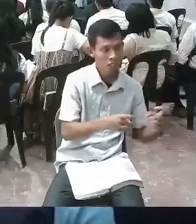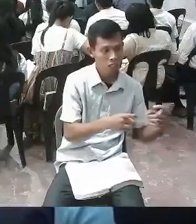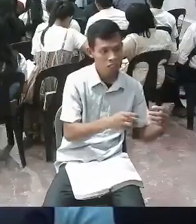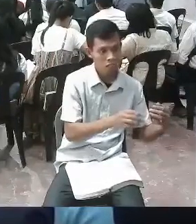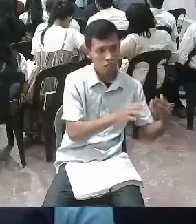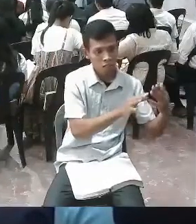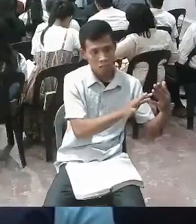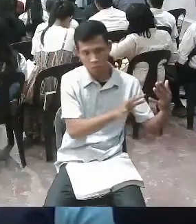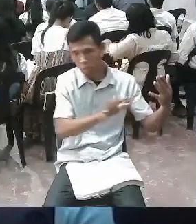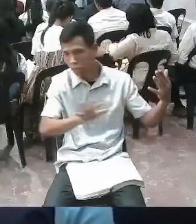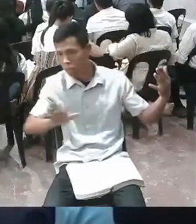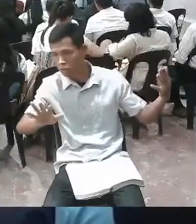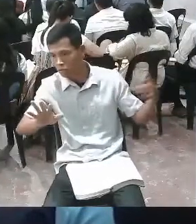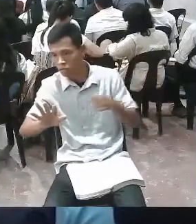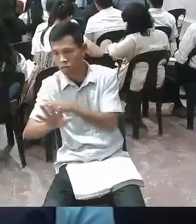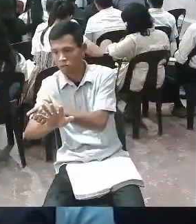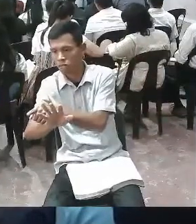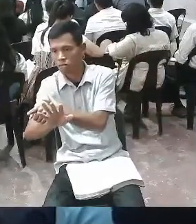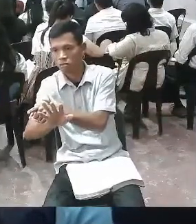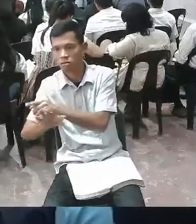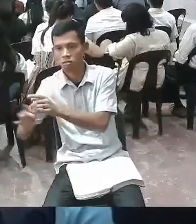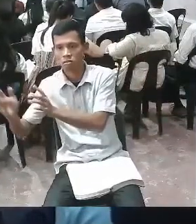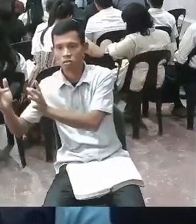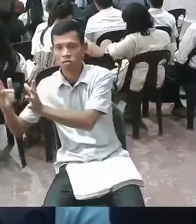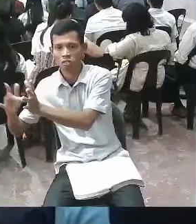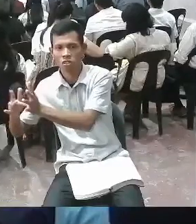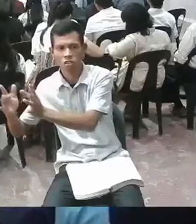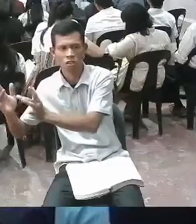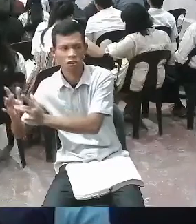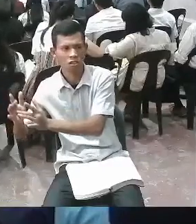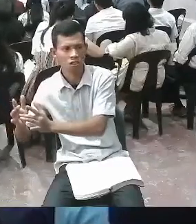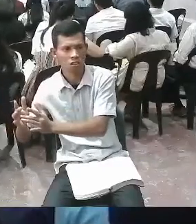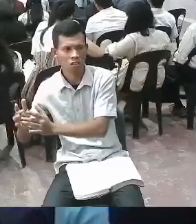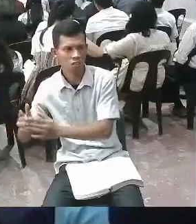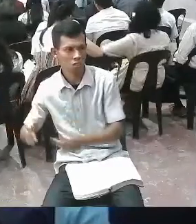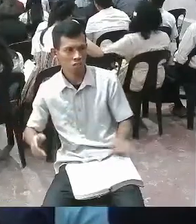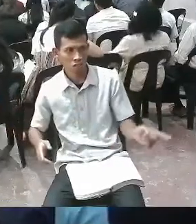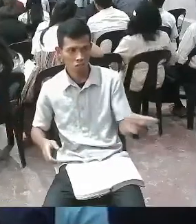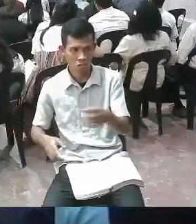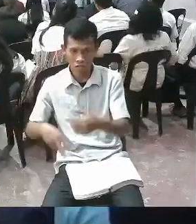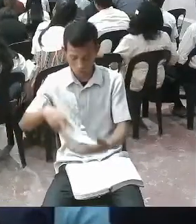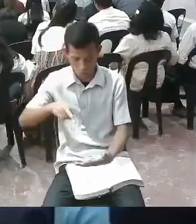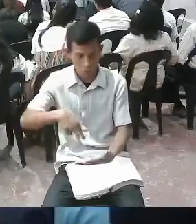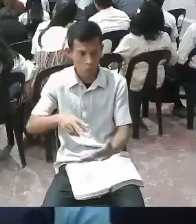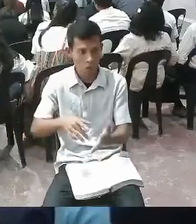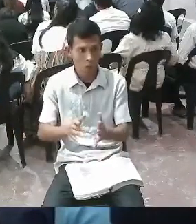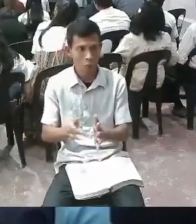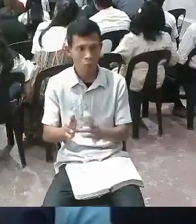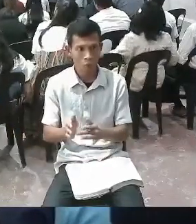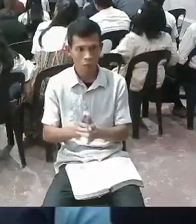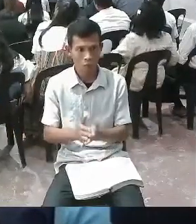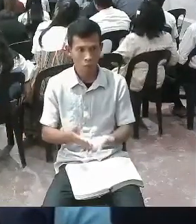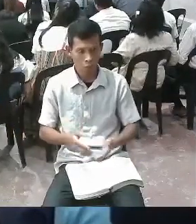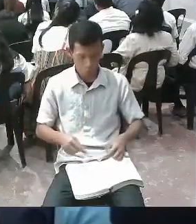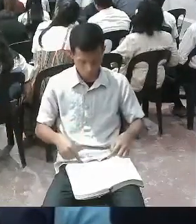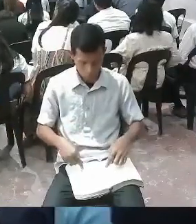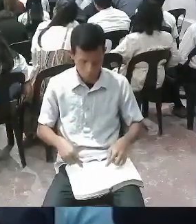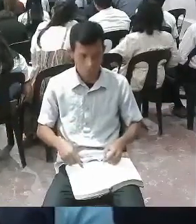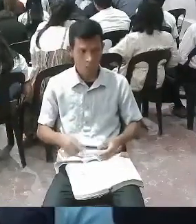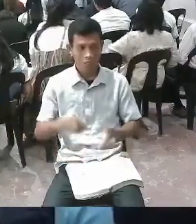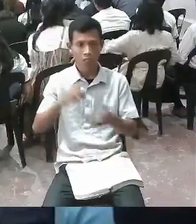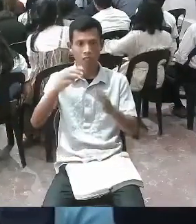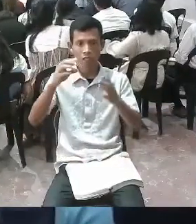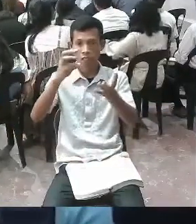in the line. So when you read your Bible, there's a city named after